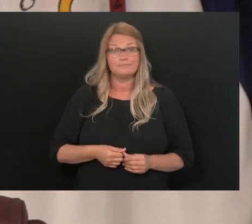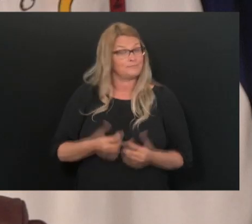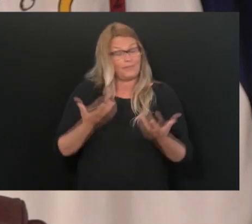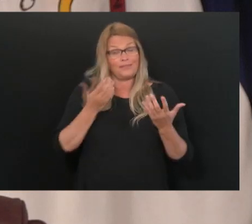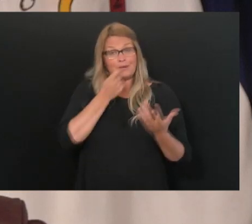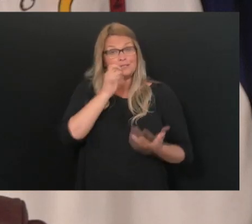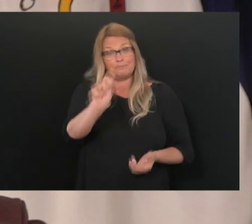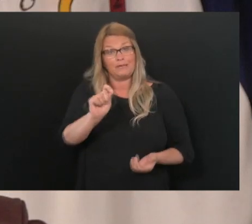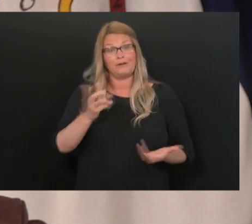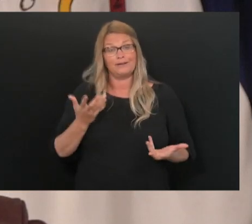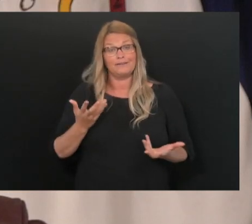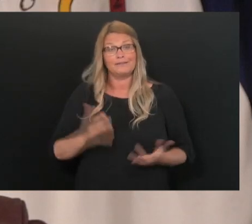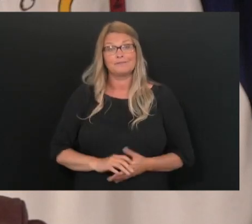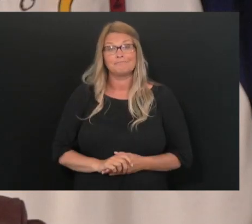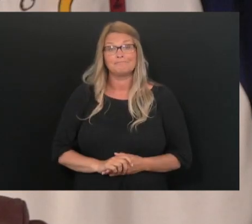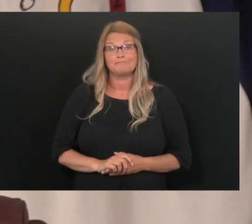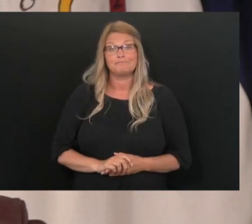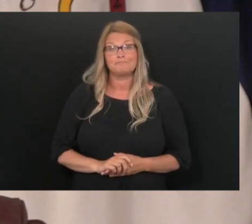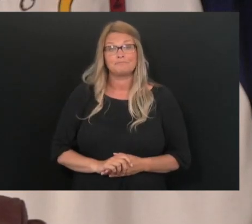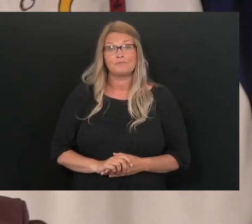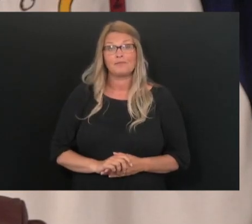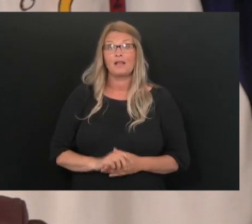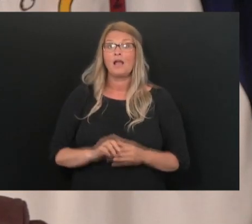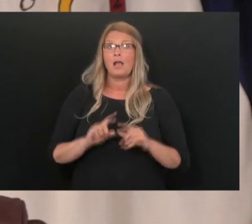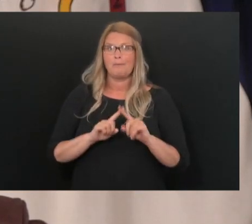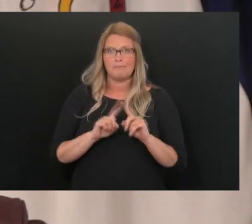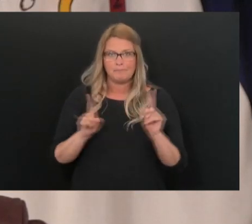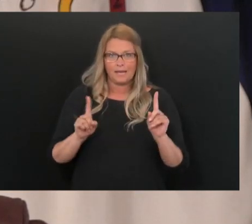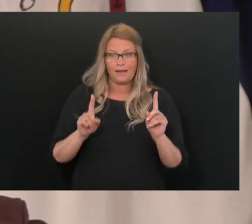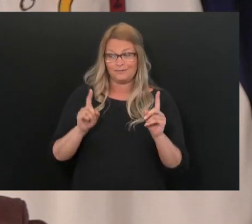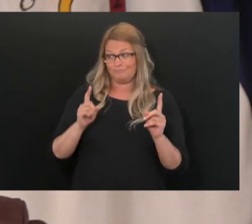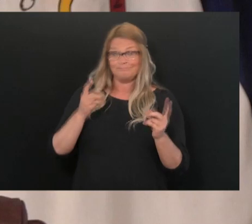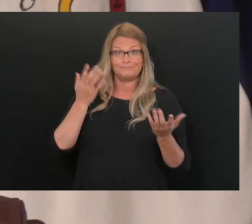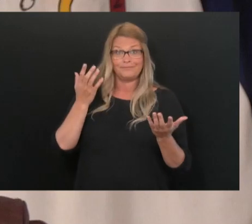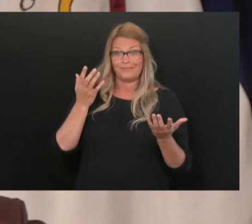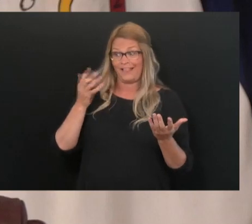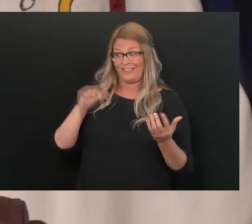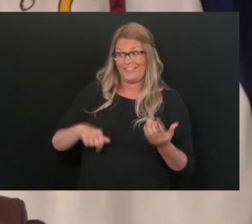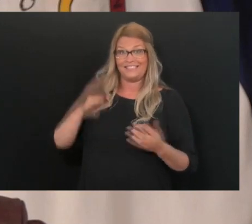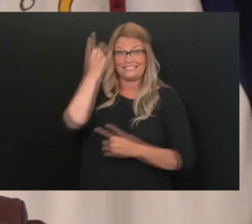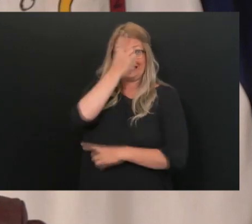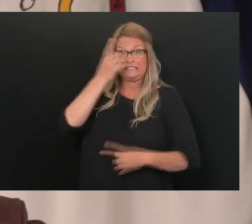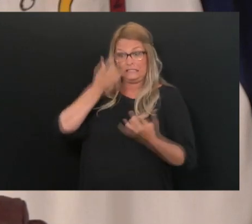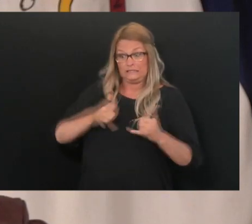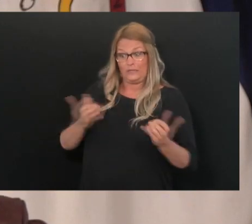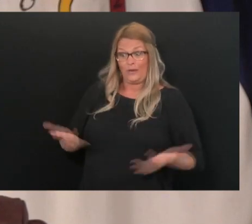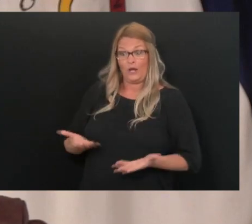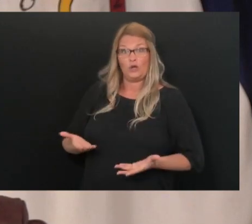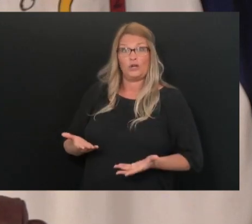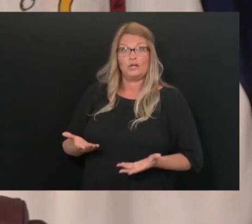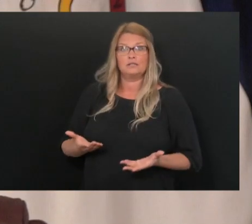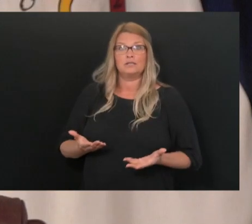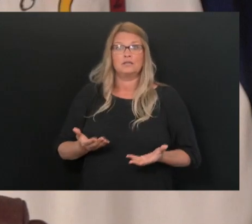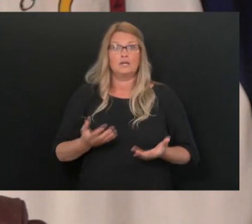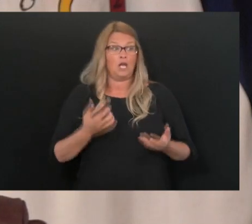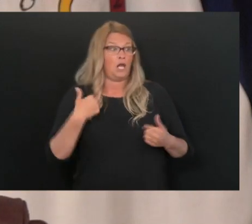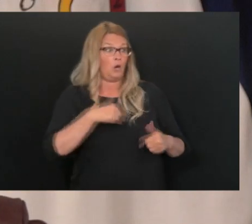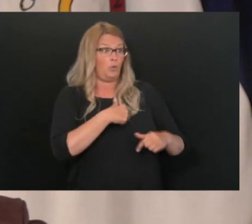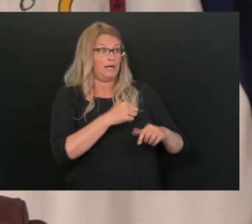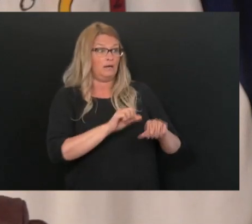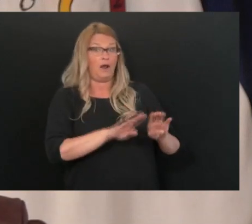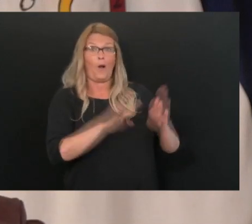just as simple as that. As long as we have this disease and we've got to live with this disease, there's going to be